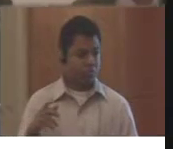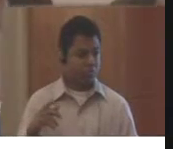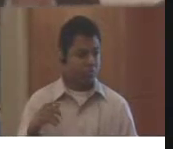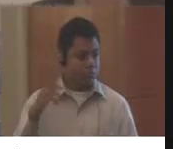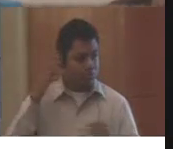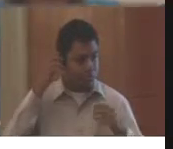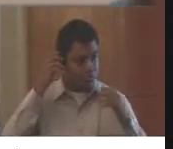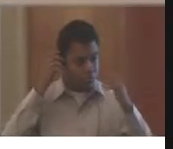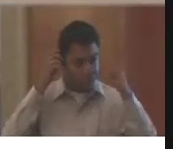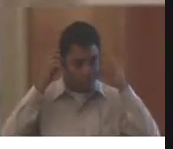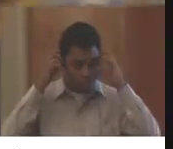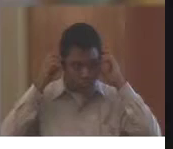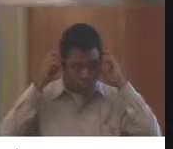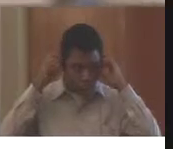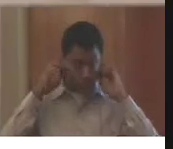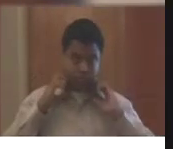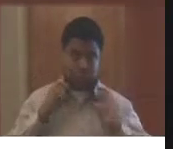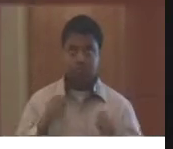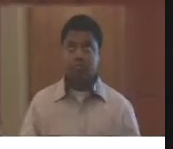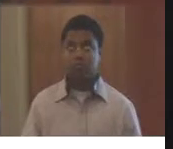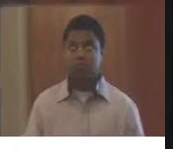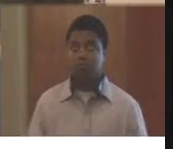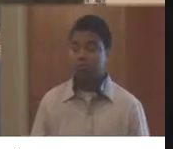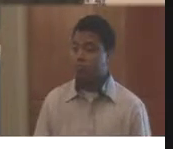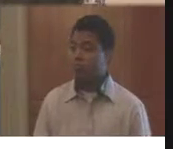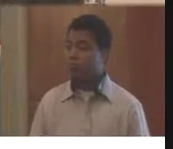I'm sorry, I cannot hear him. He's not using the microphone.